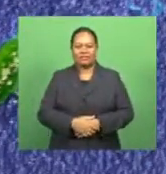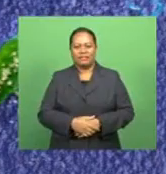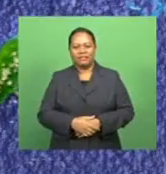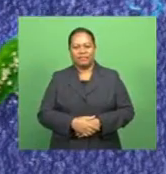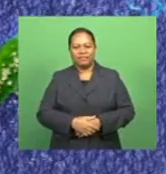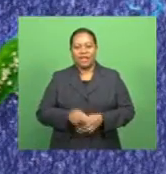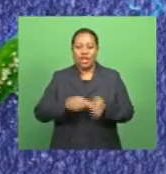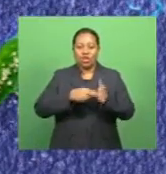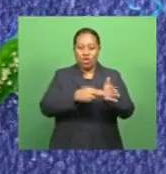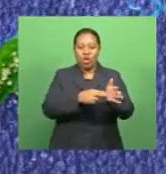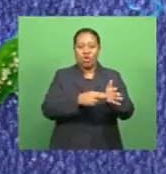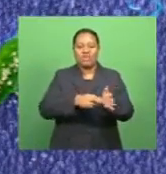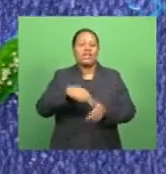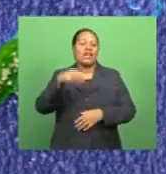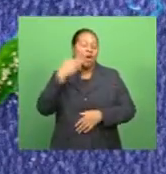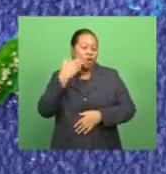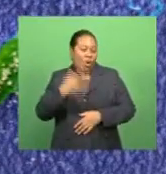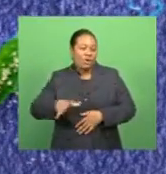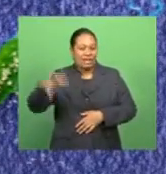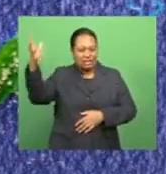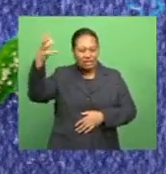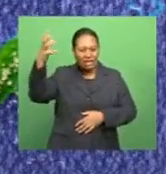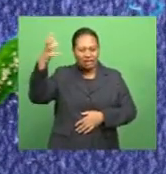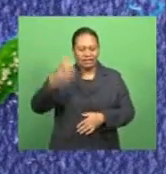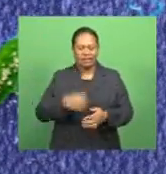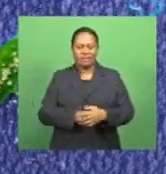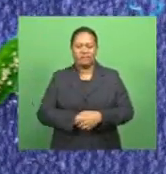Up north, mostly sunny and hot conditions.